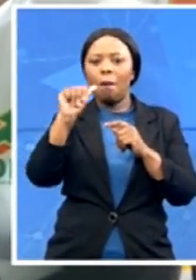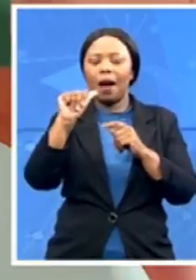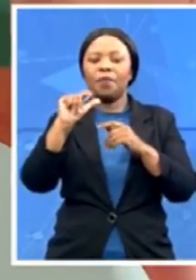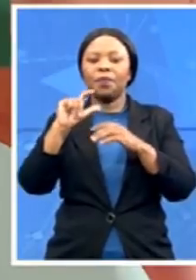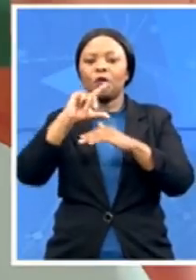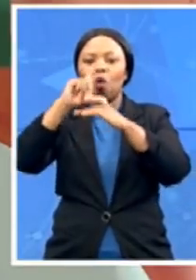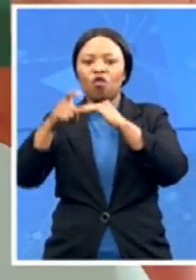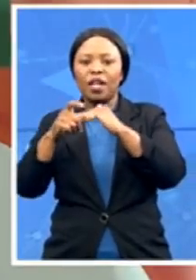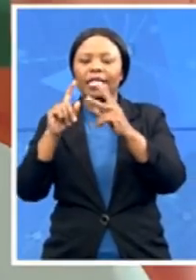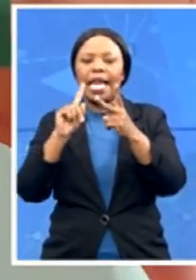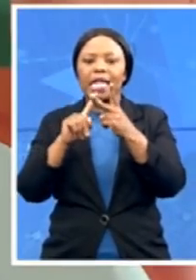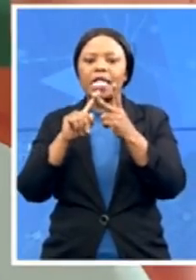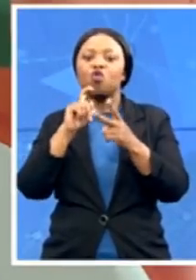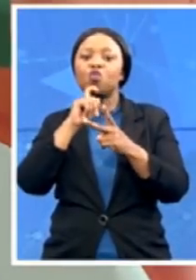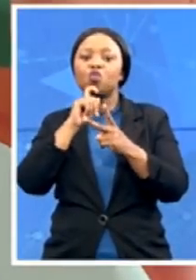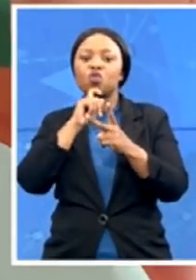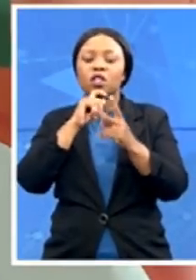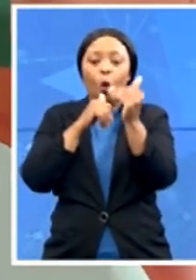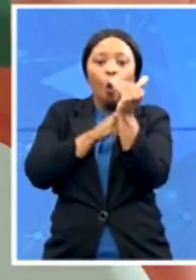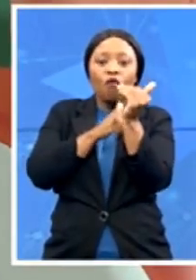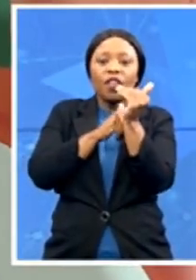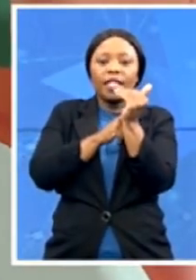by ANC for elections.